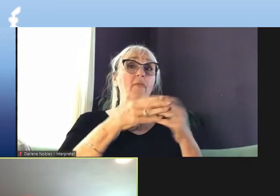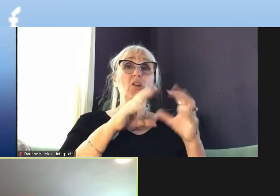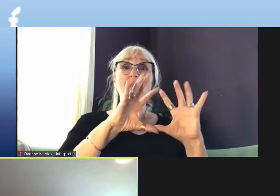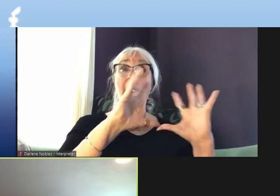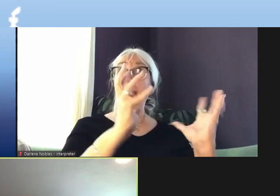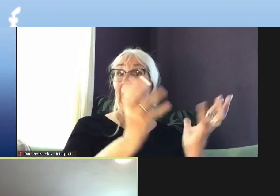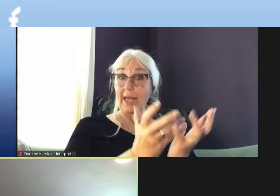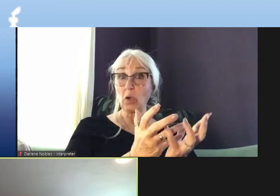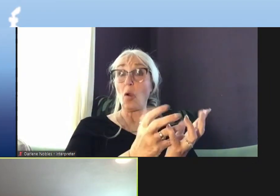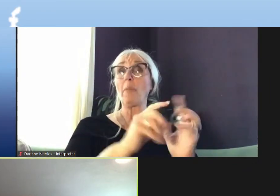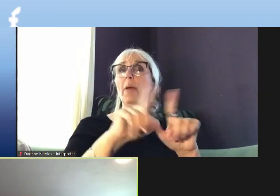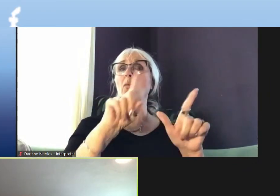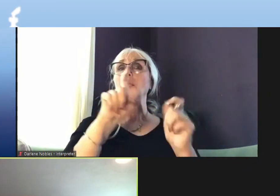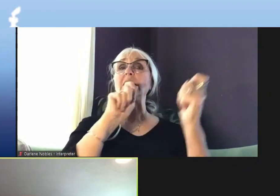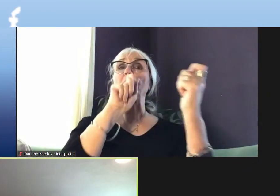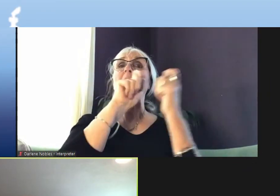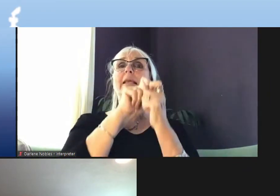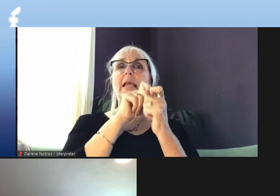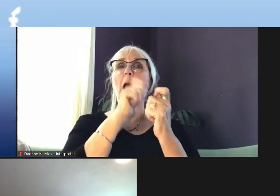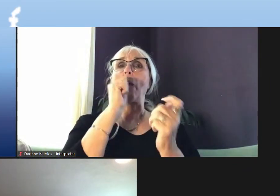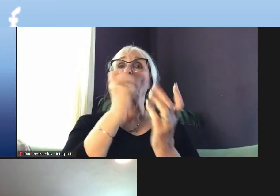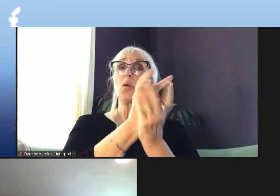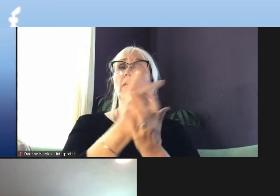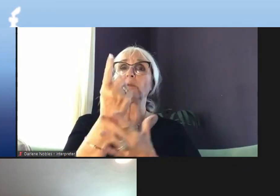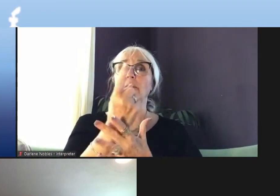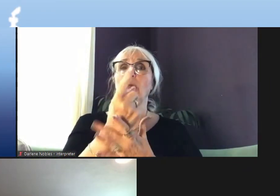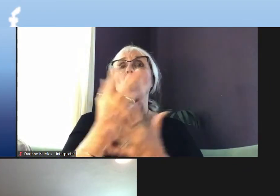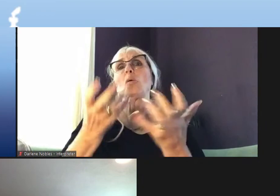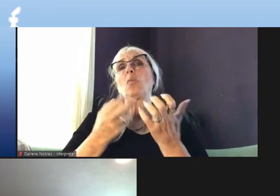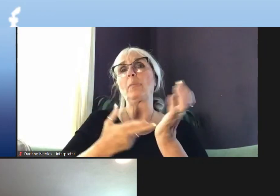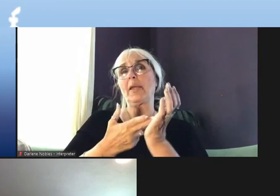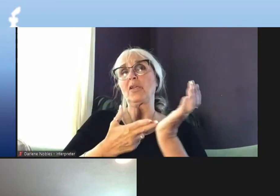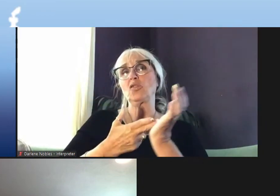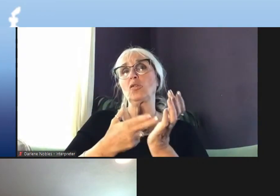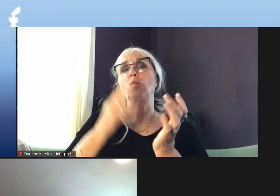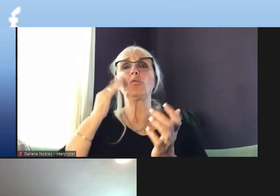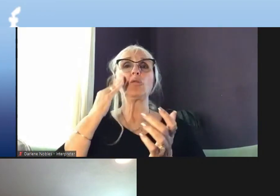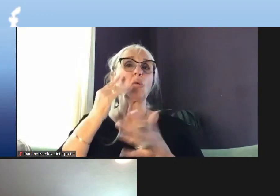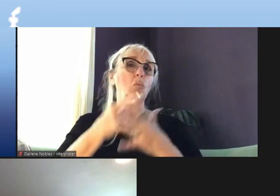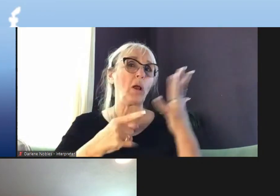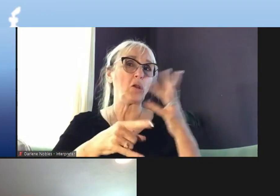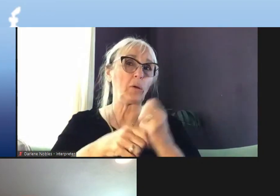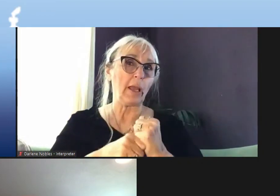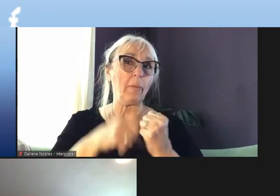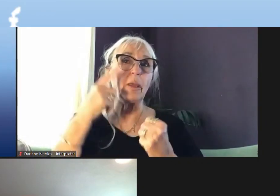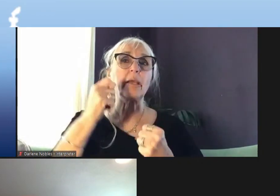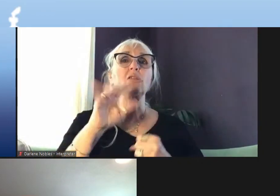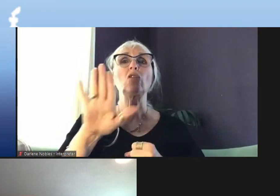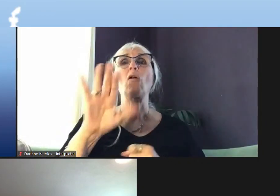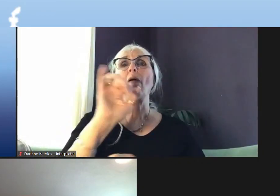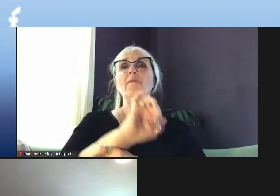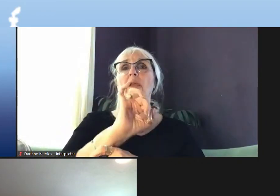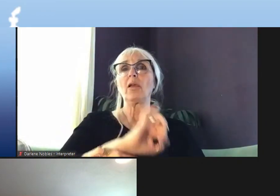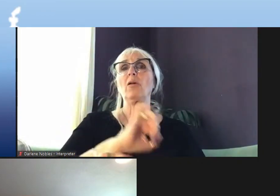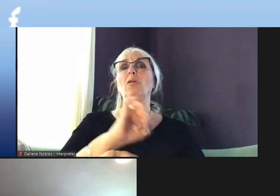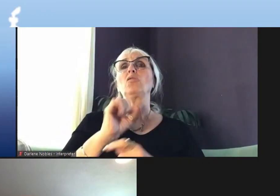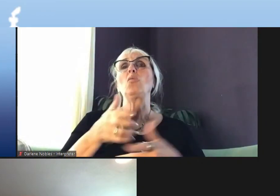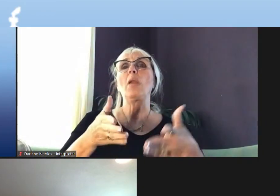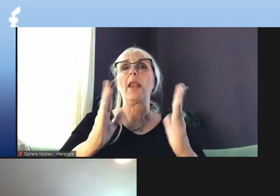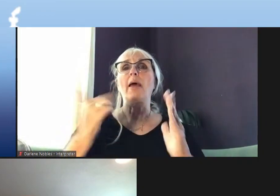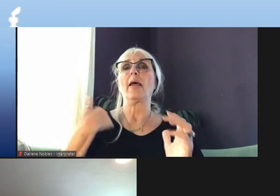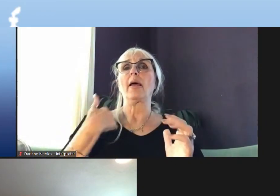when y'all specifically approve something, we want to make sure that y'all know what you're getting, because they're y'all's vehicles that y'all are allowing departments to use.